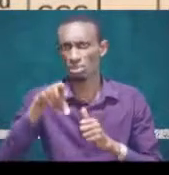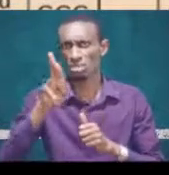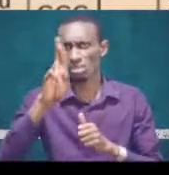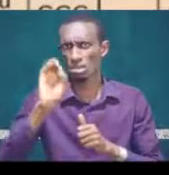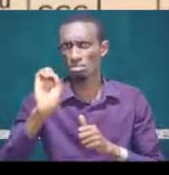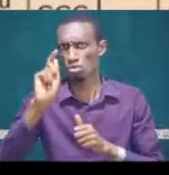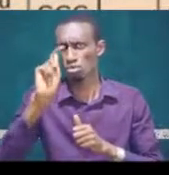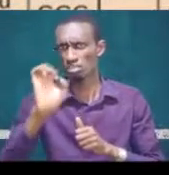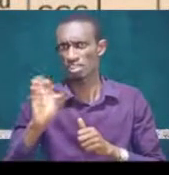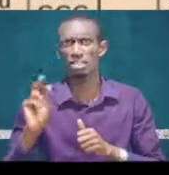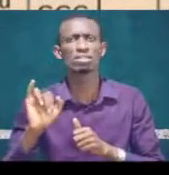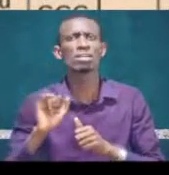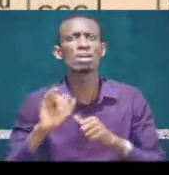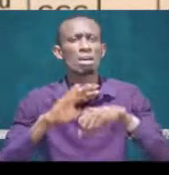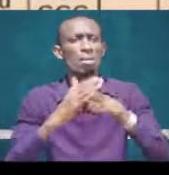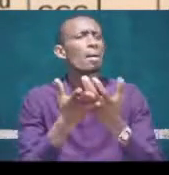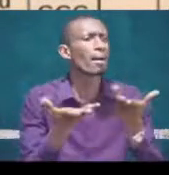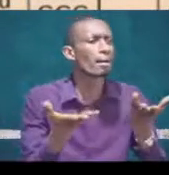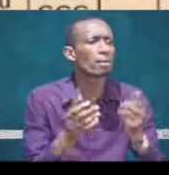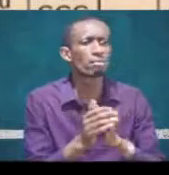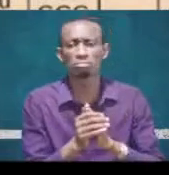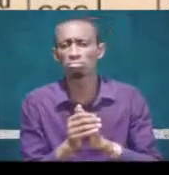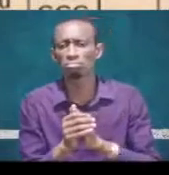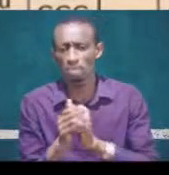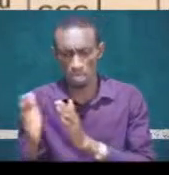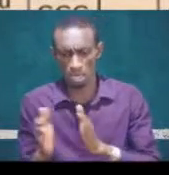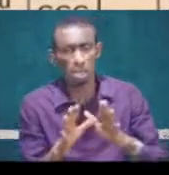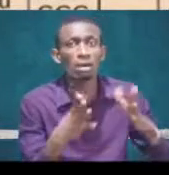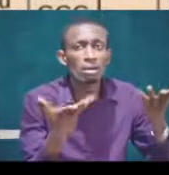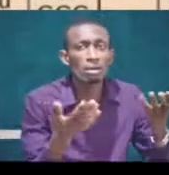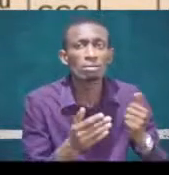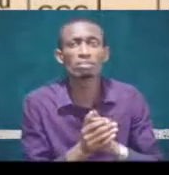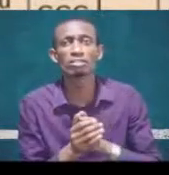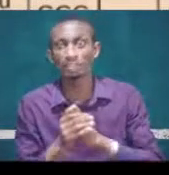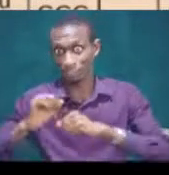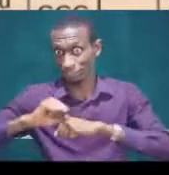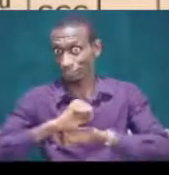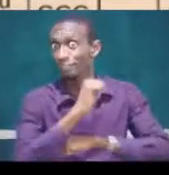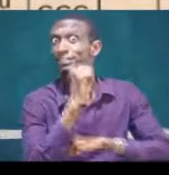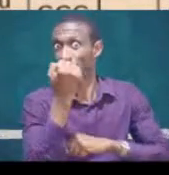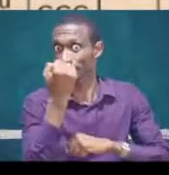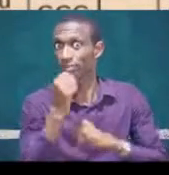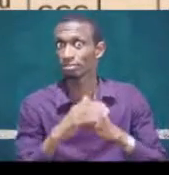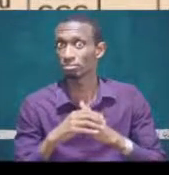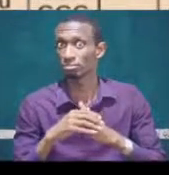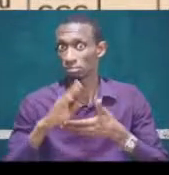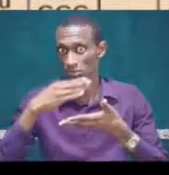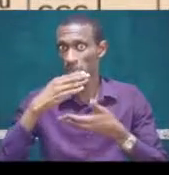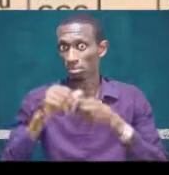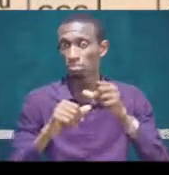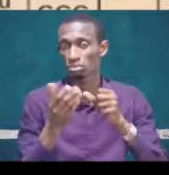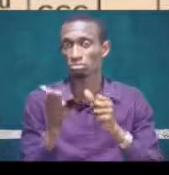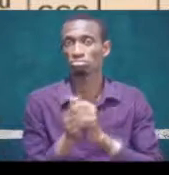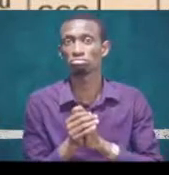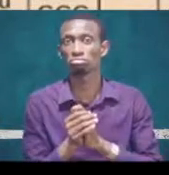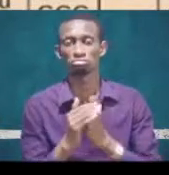designed, arranged, and by composition as well? The senior fives, we just talked about biological molecules,